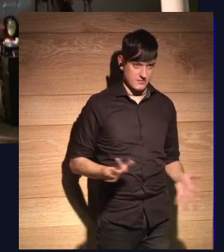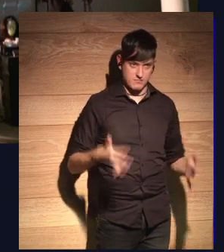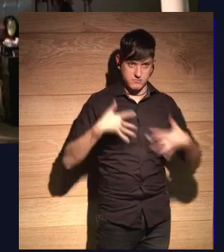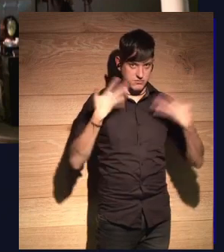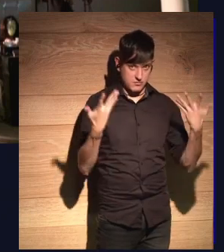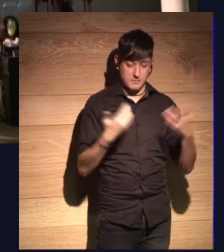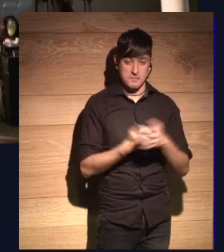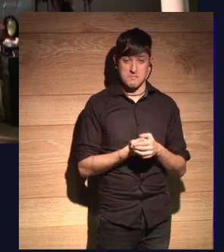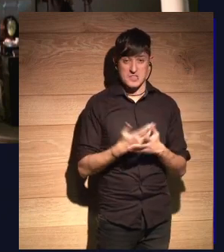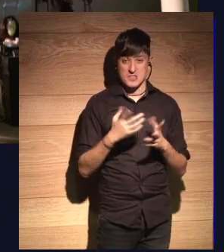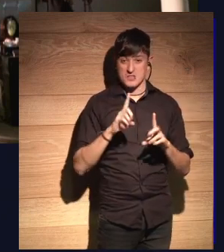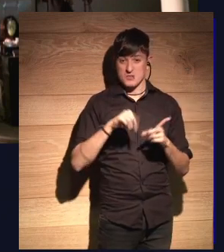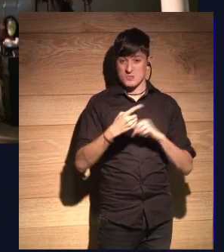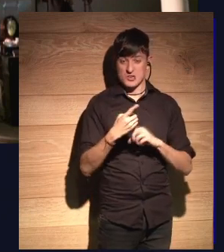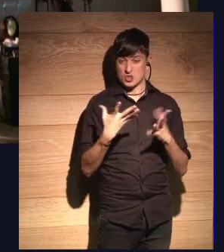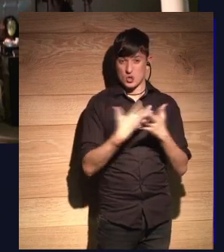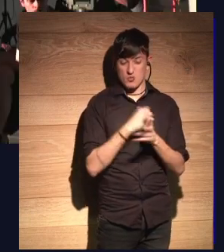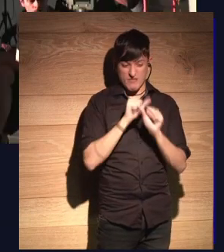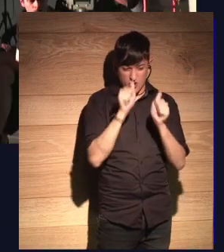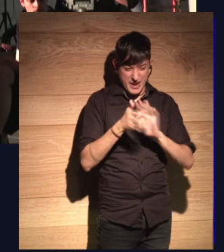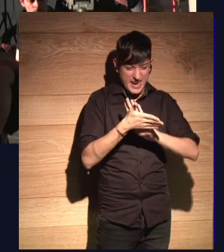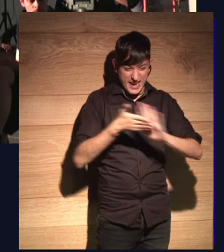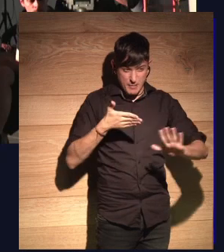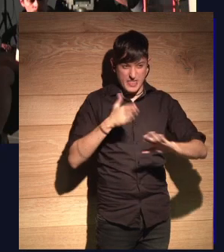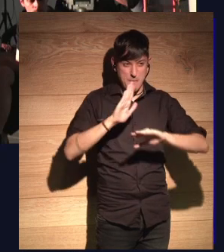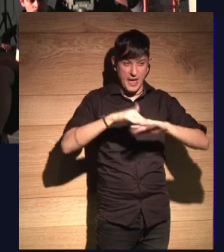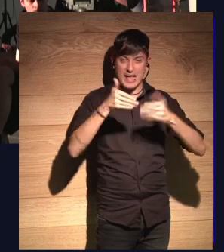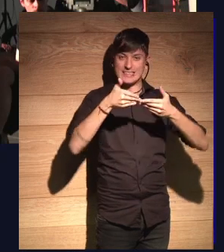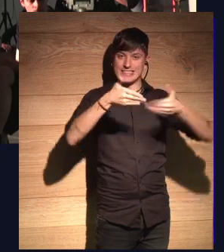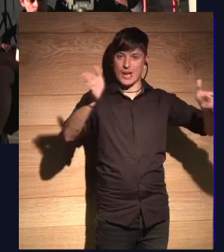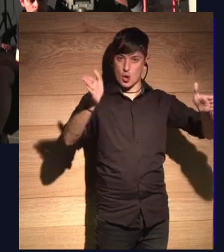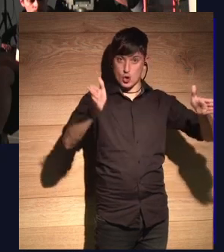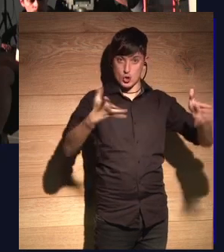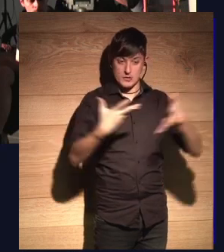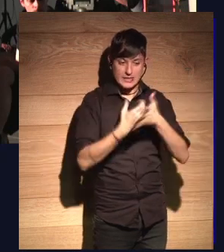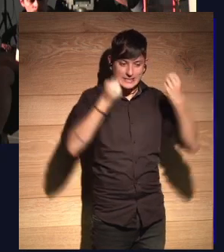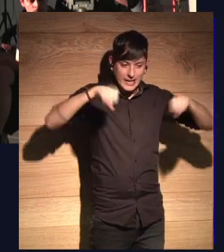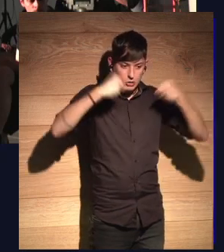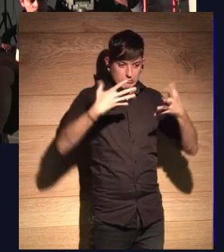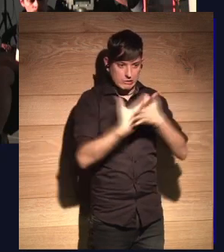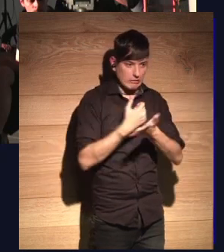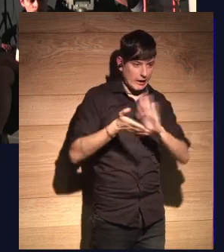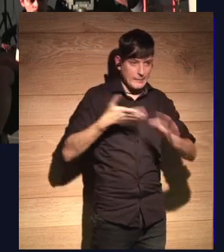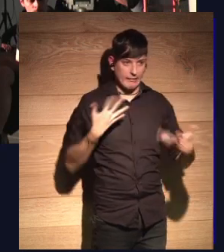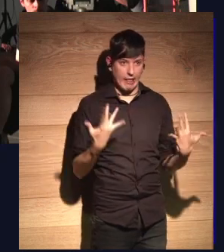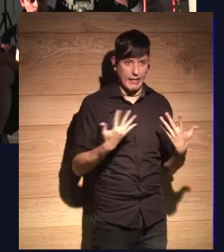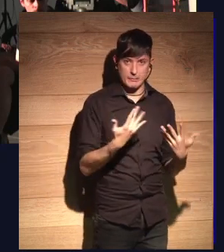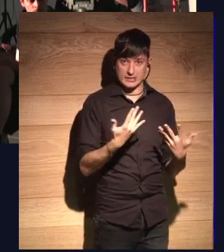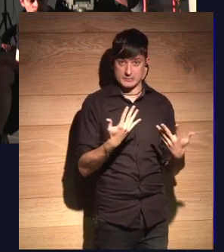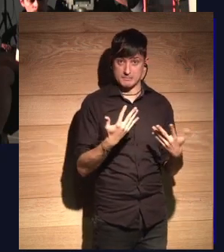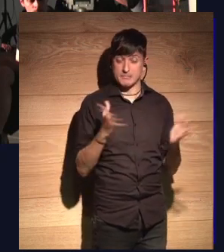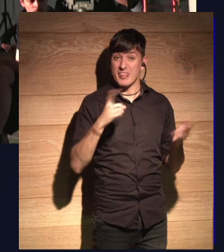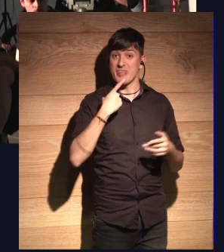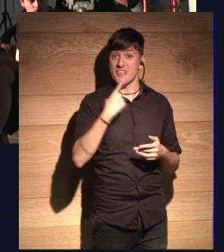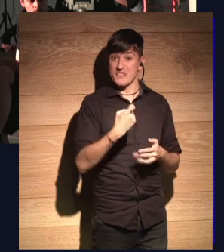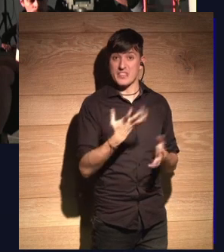the premiere of, you know, the rehearsals, the endless rehearsals. And what was really difficult but really exciting was trying to